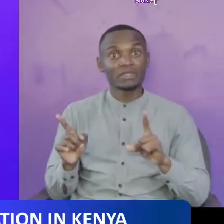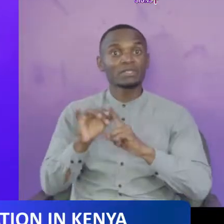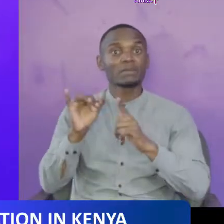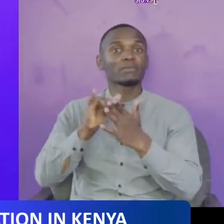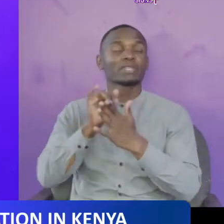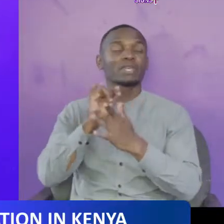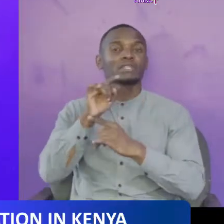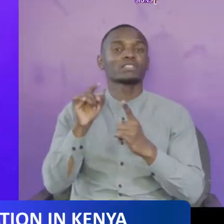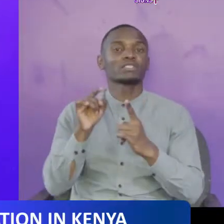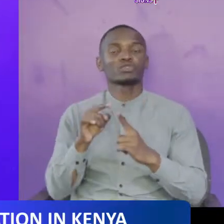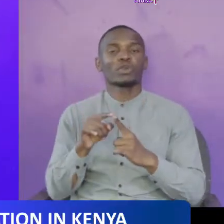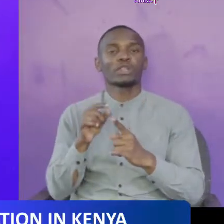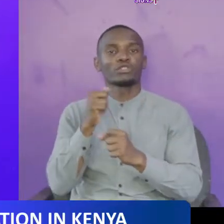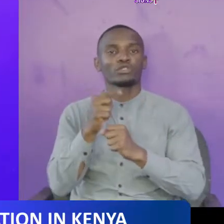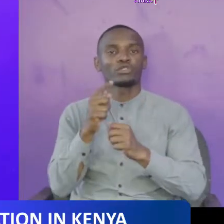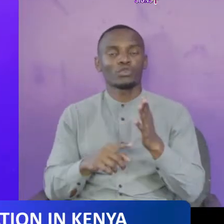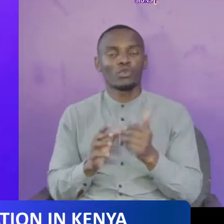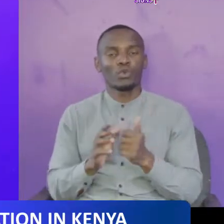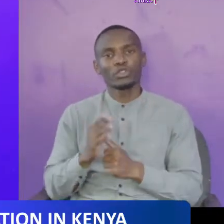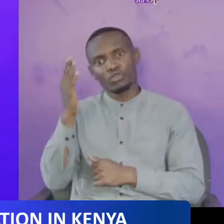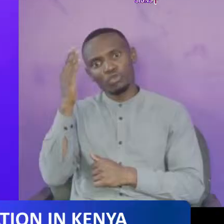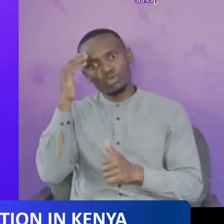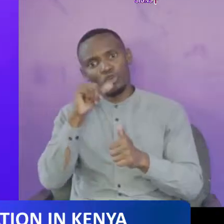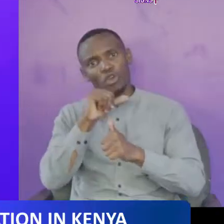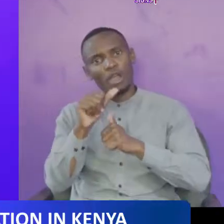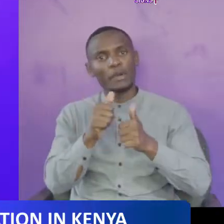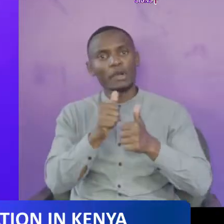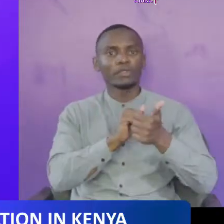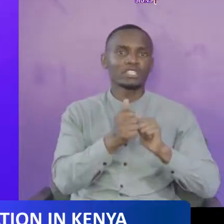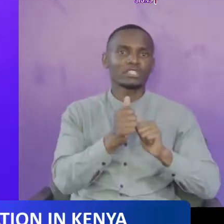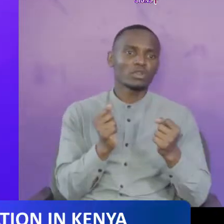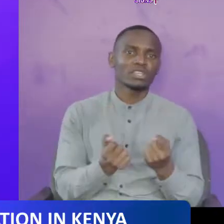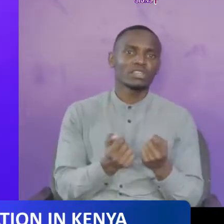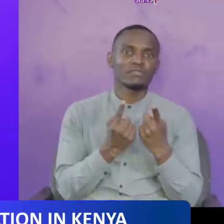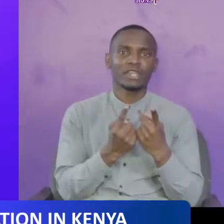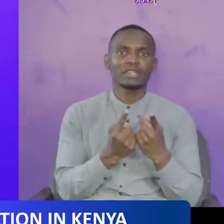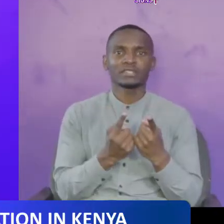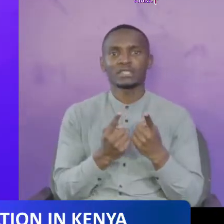clubs, the sports events, the sports clubs, the sports